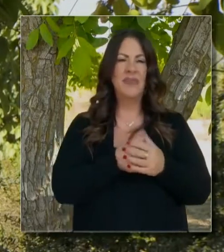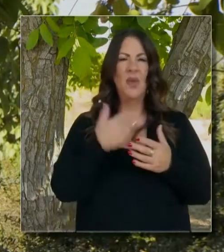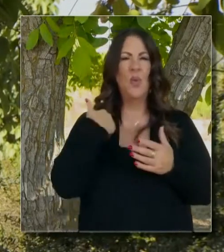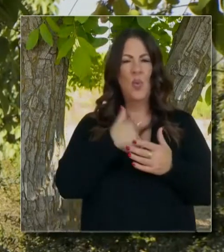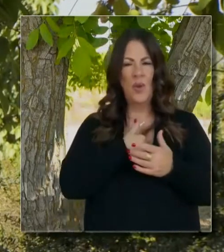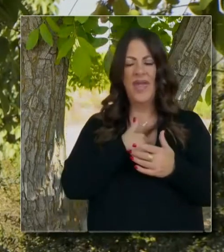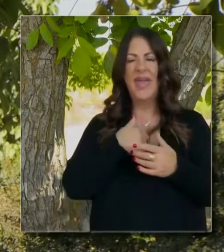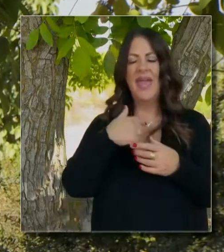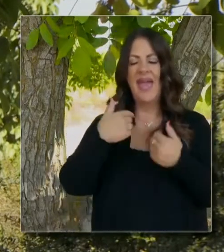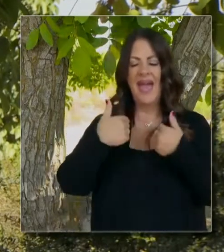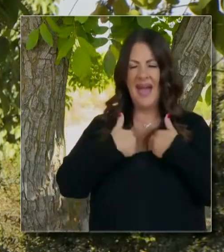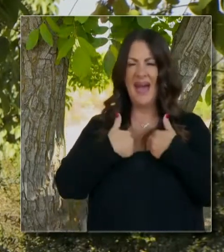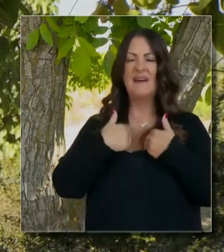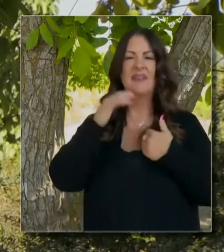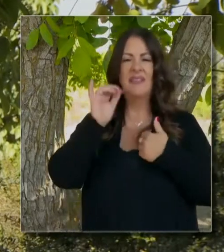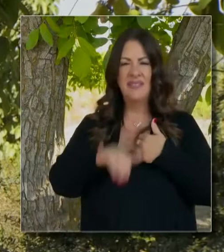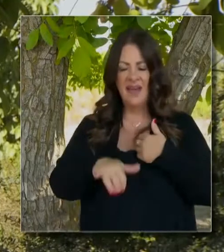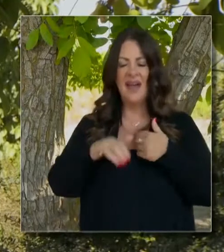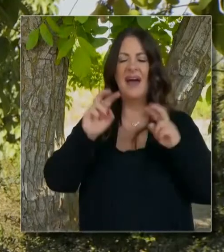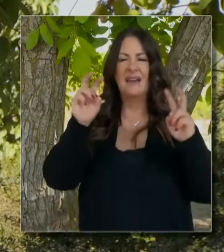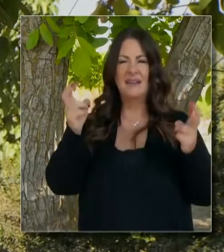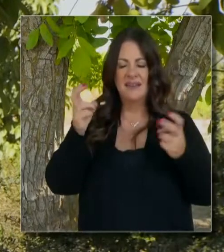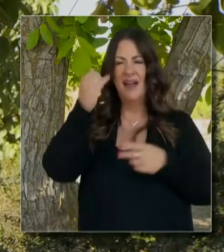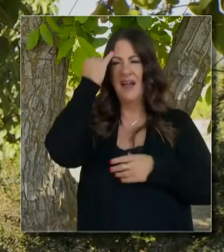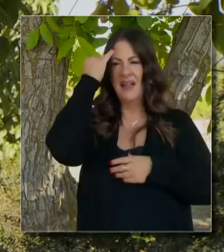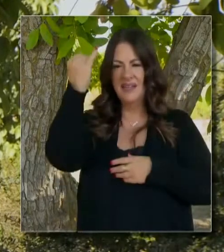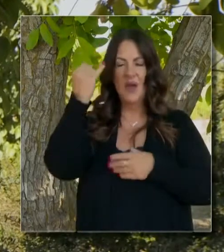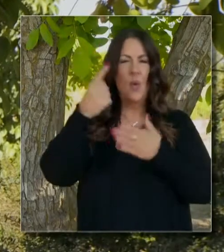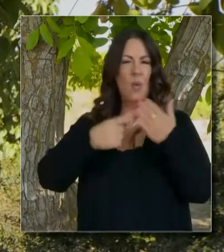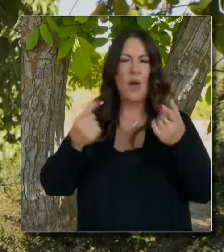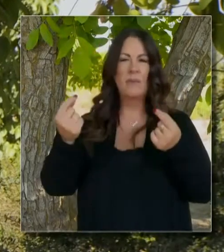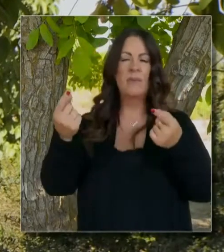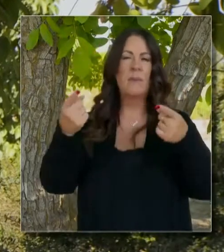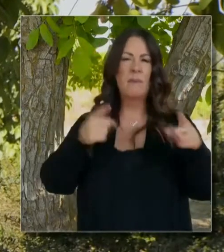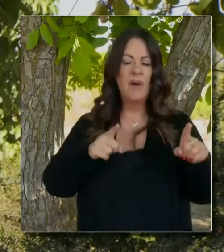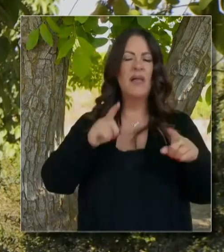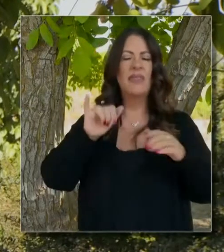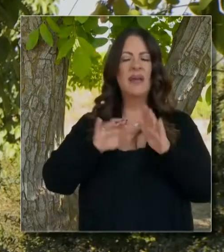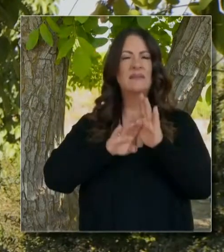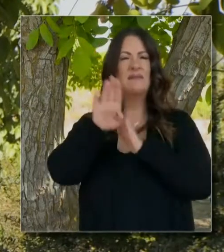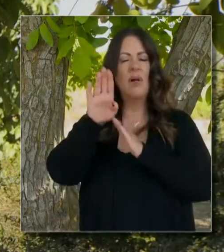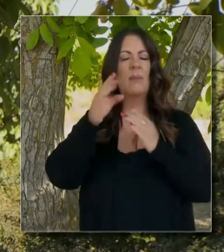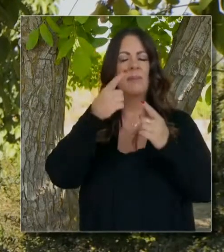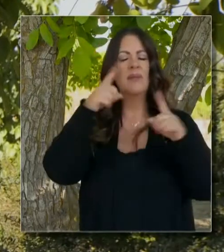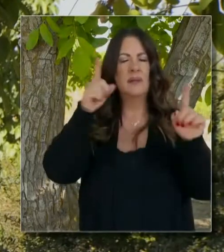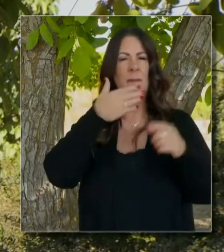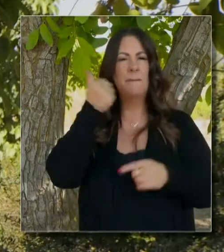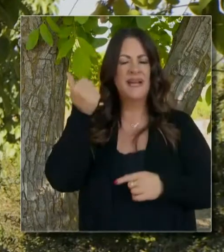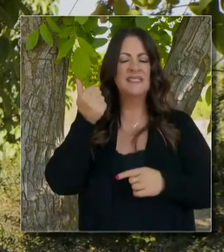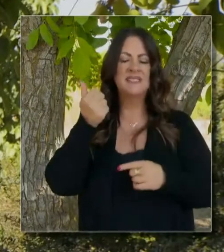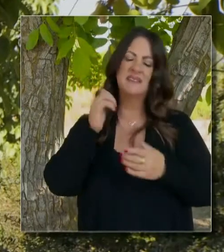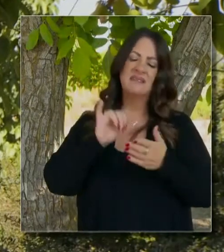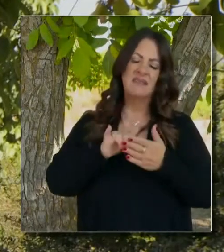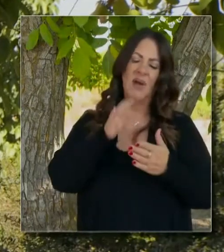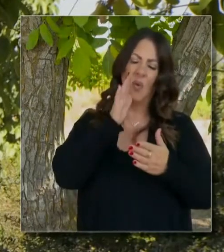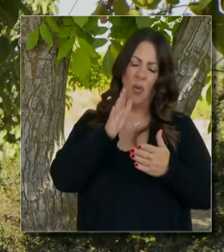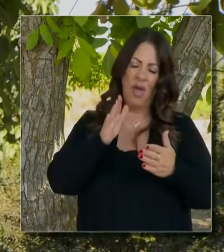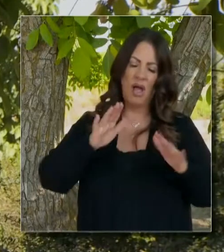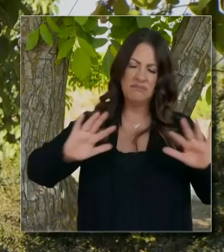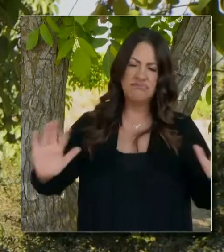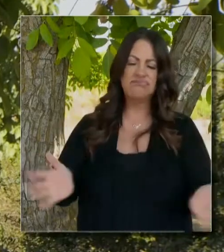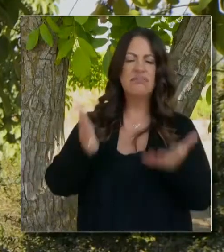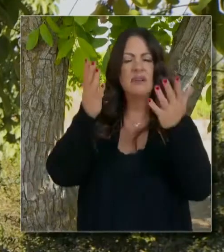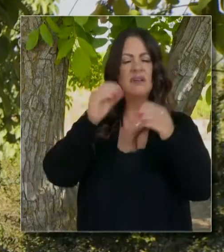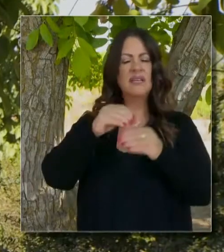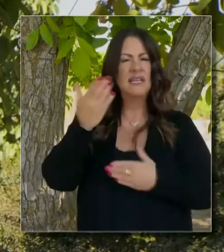different frame of reference and stretching the imagination of what's possible. Again, the spirit that defines the best of California. That